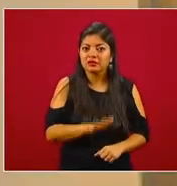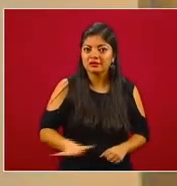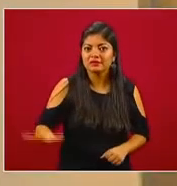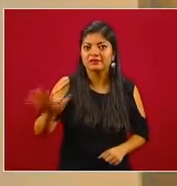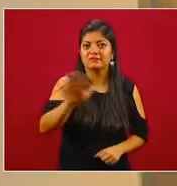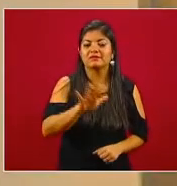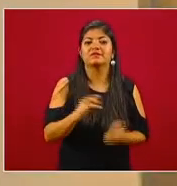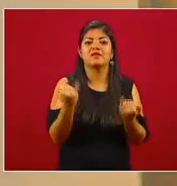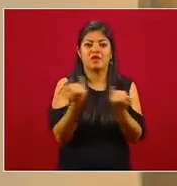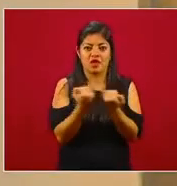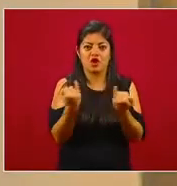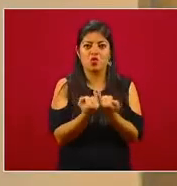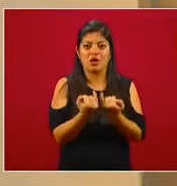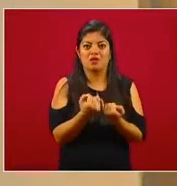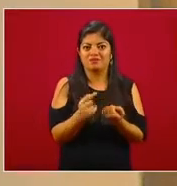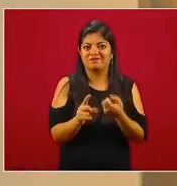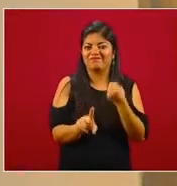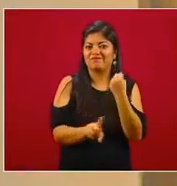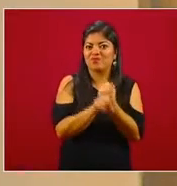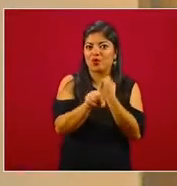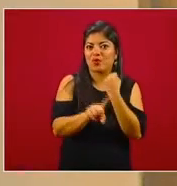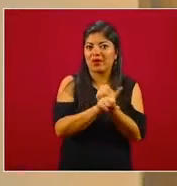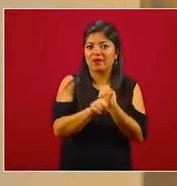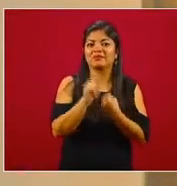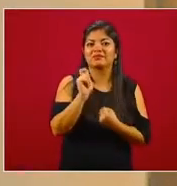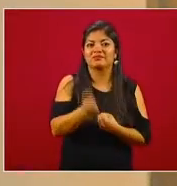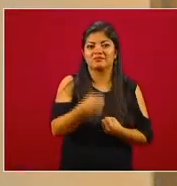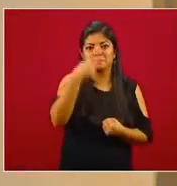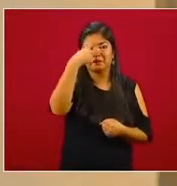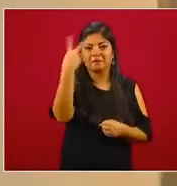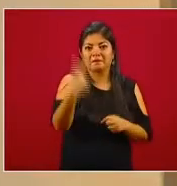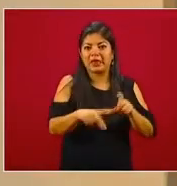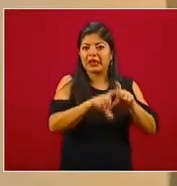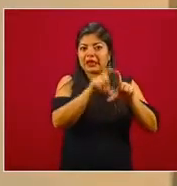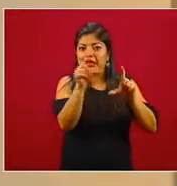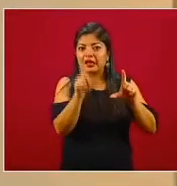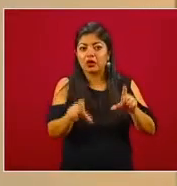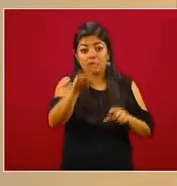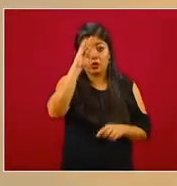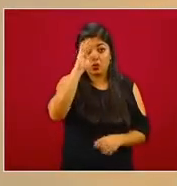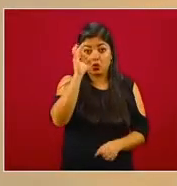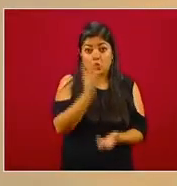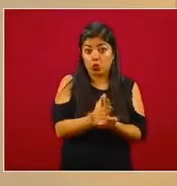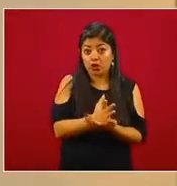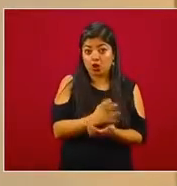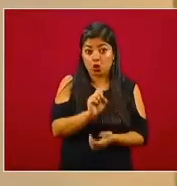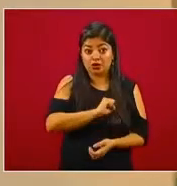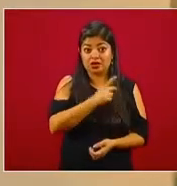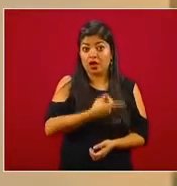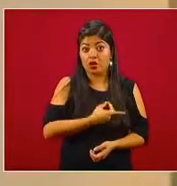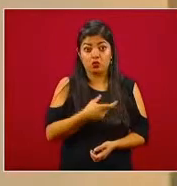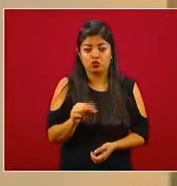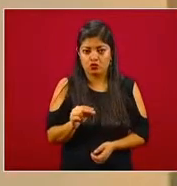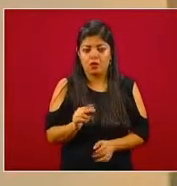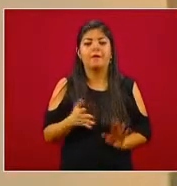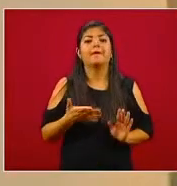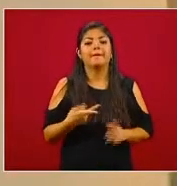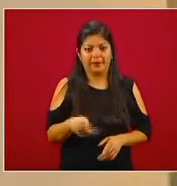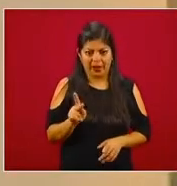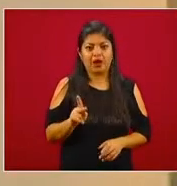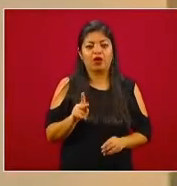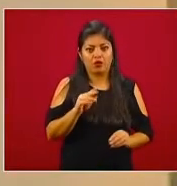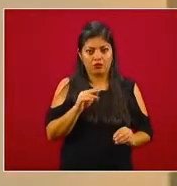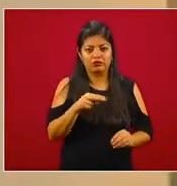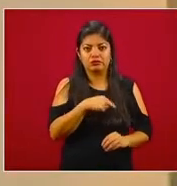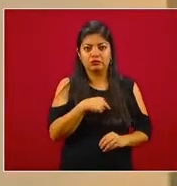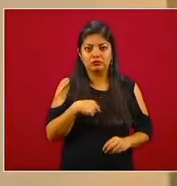in order to support different aspects of the public management of the pandemic. It